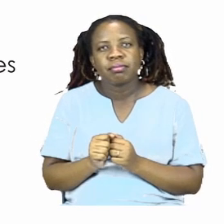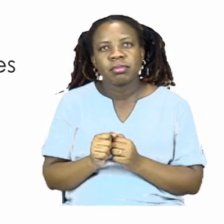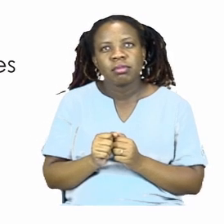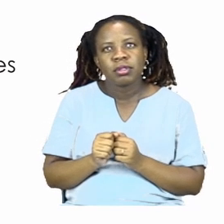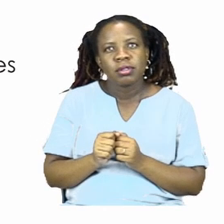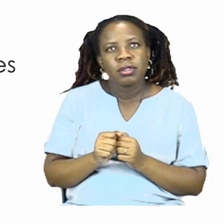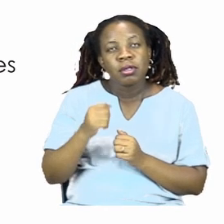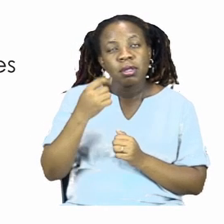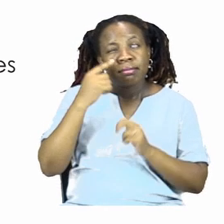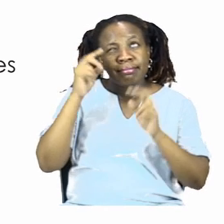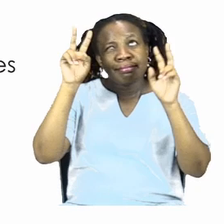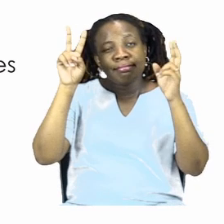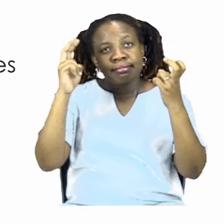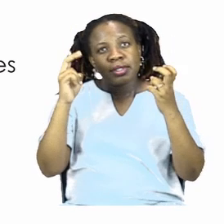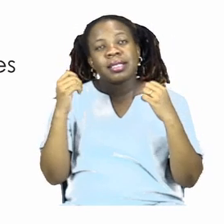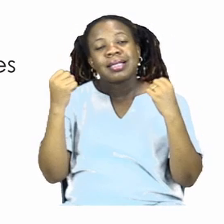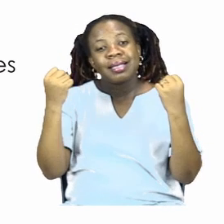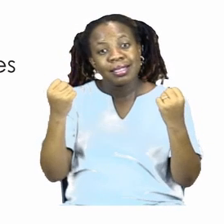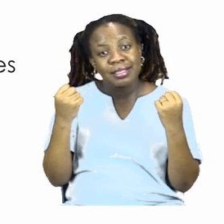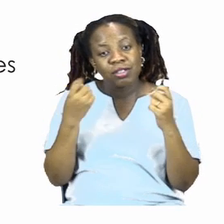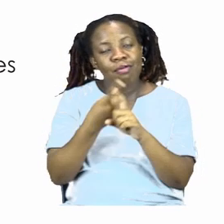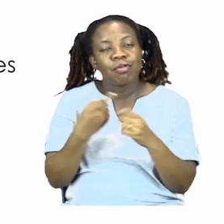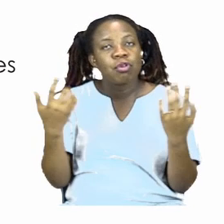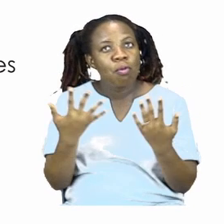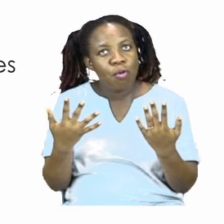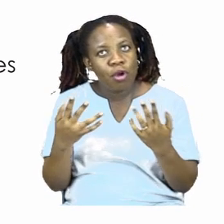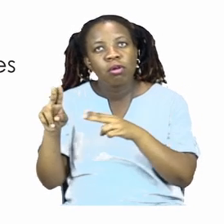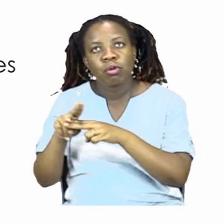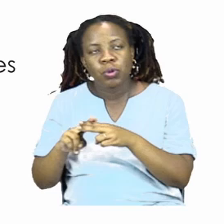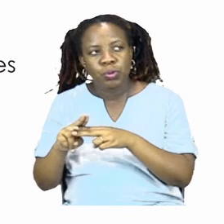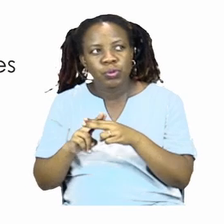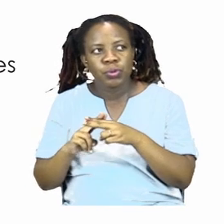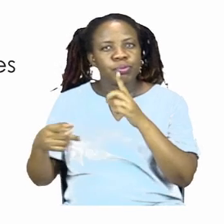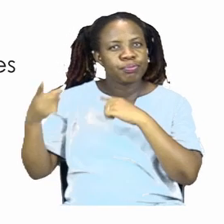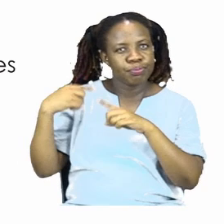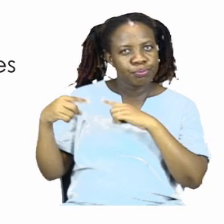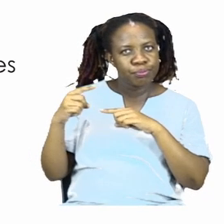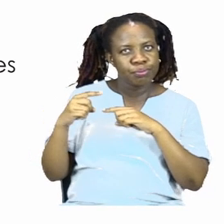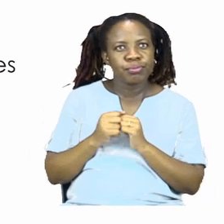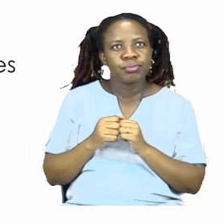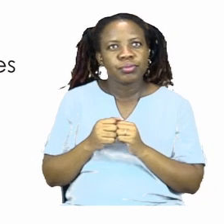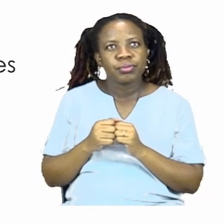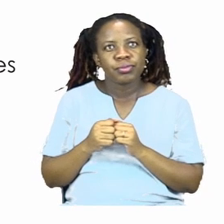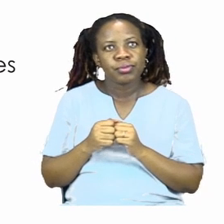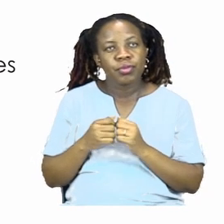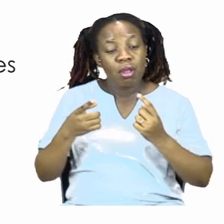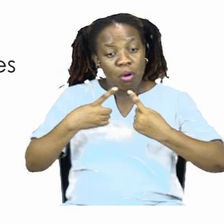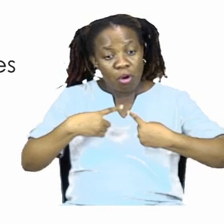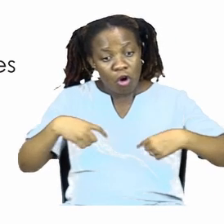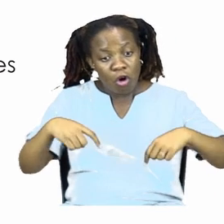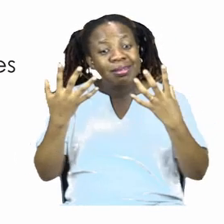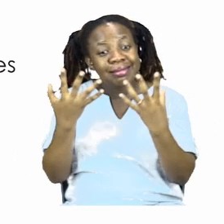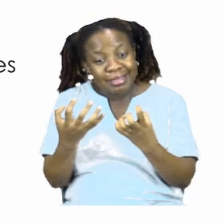uses. Now let's quickly go through it one last time. We all need energy to live,